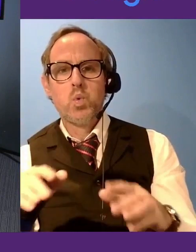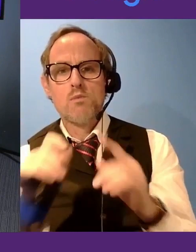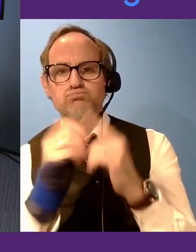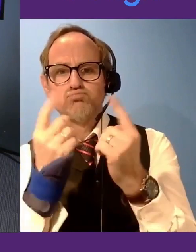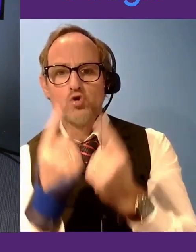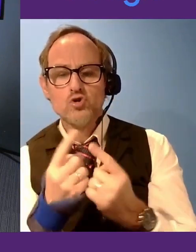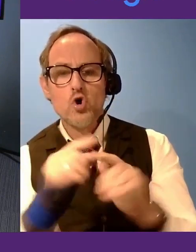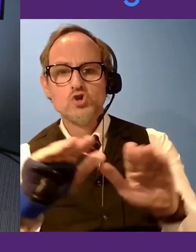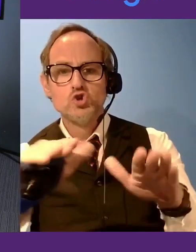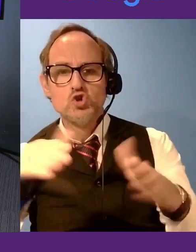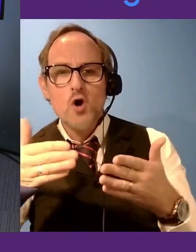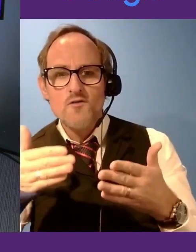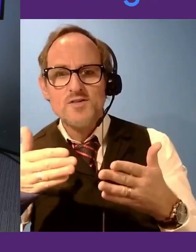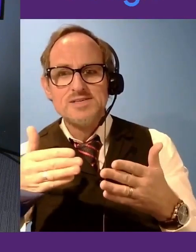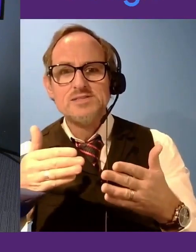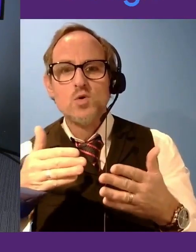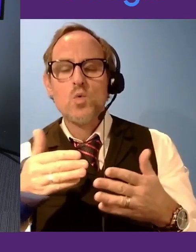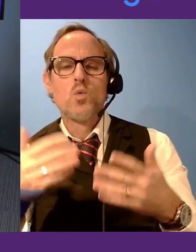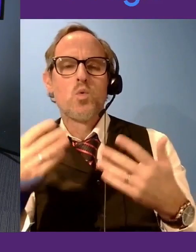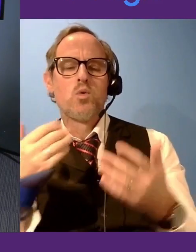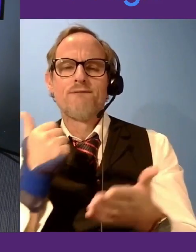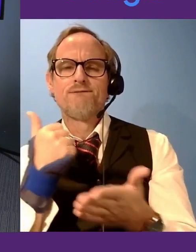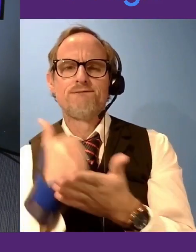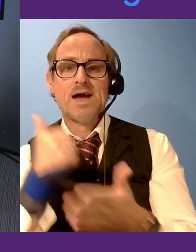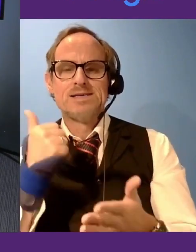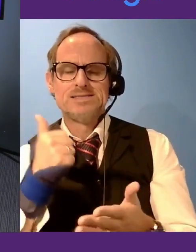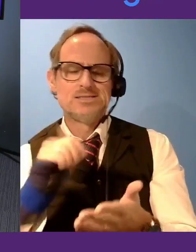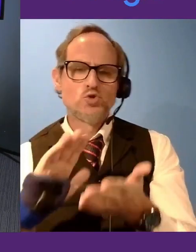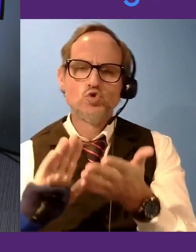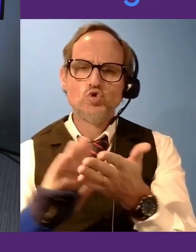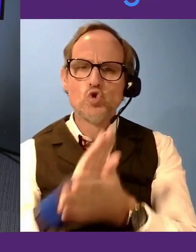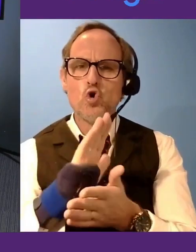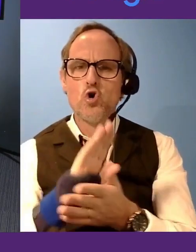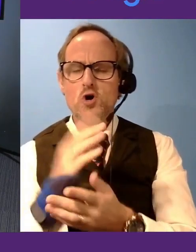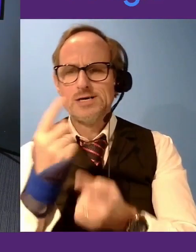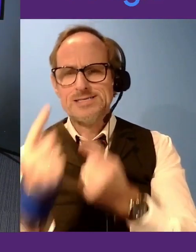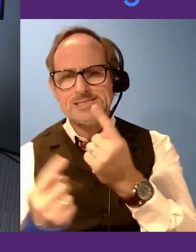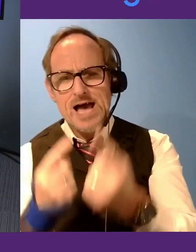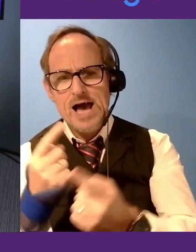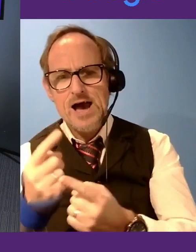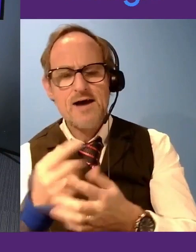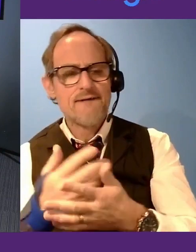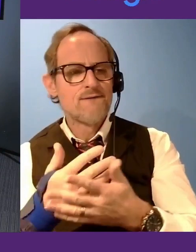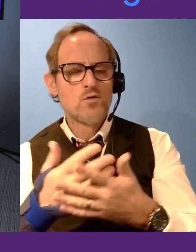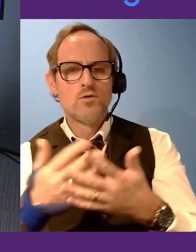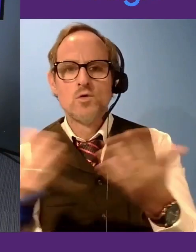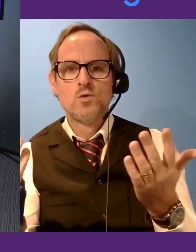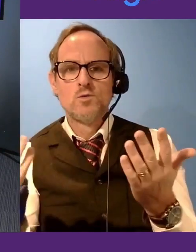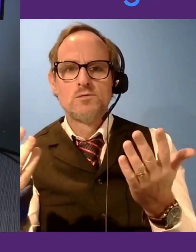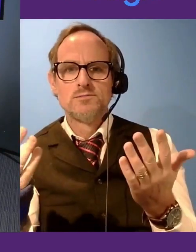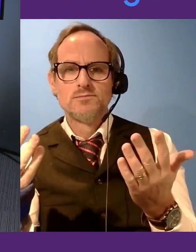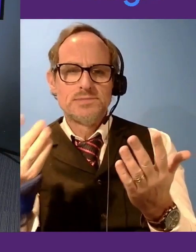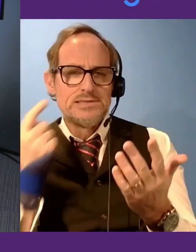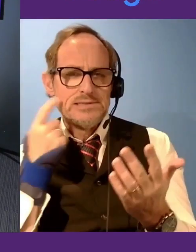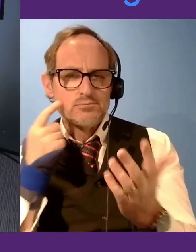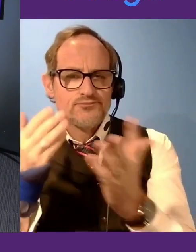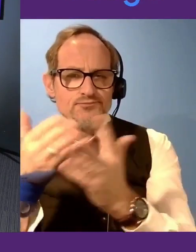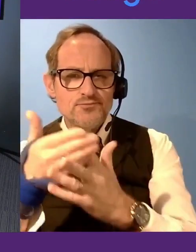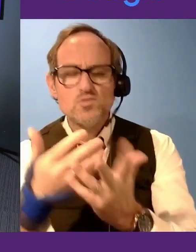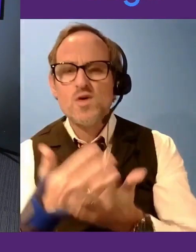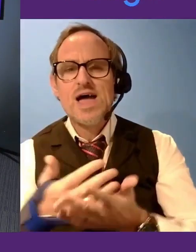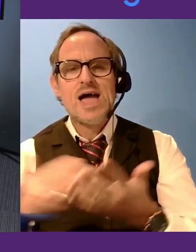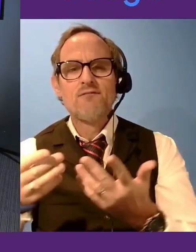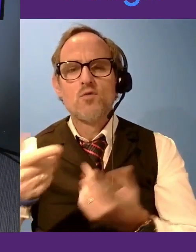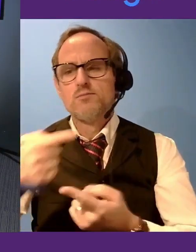that has actually brought joy to yourself or to someone in the accessibility